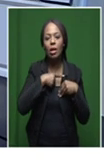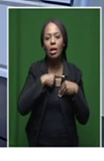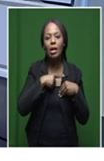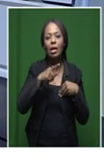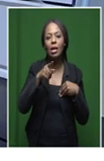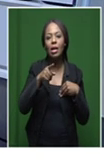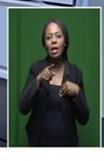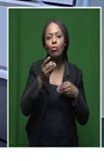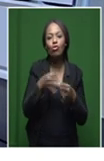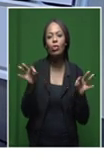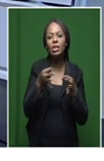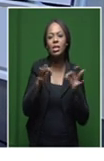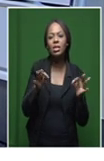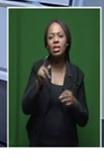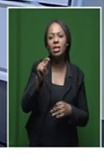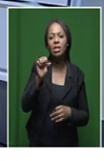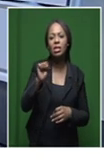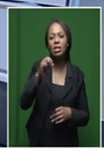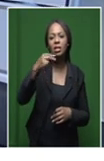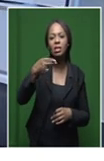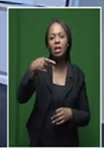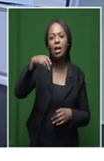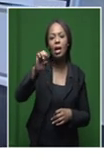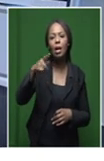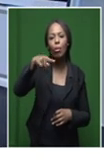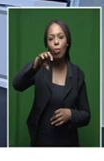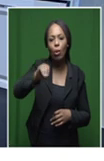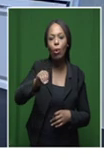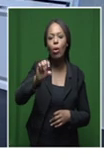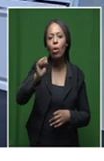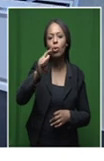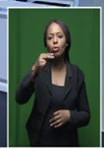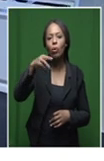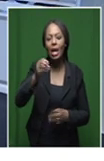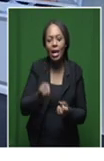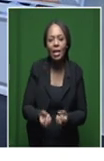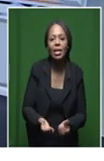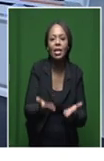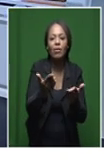Chola and PJ Power, they said, give the children education so that they can